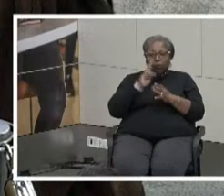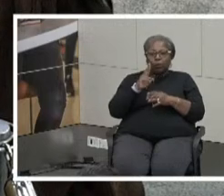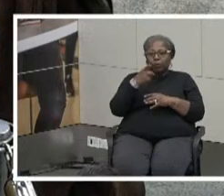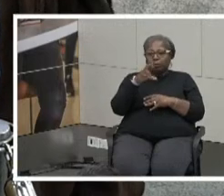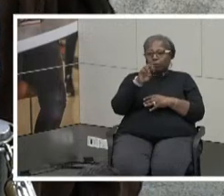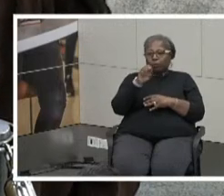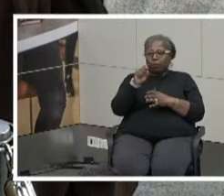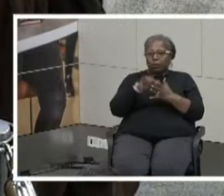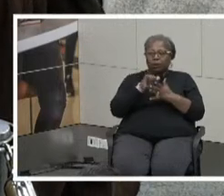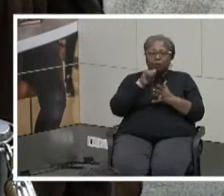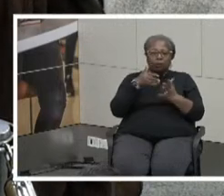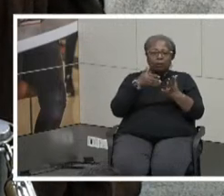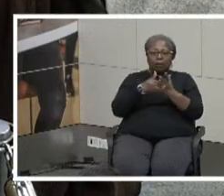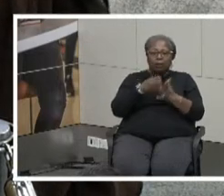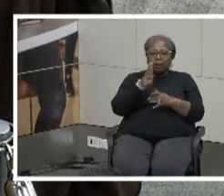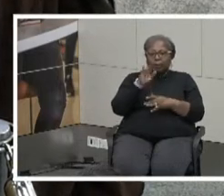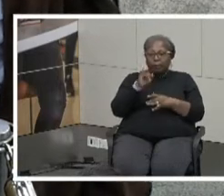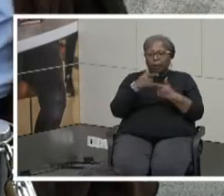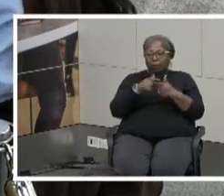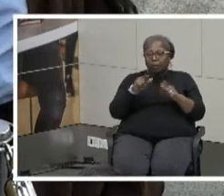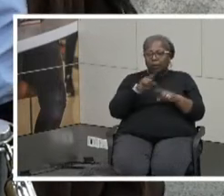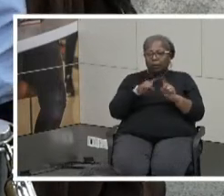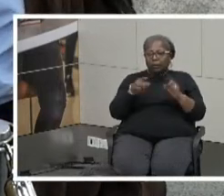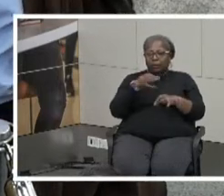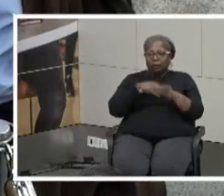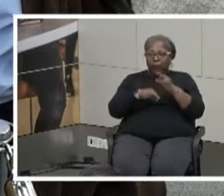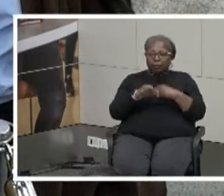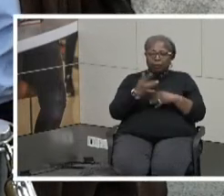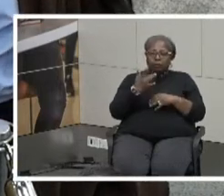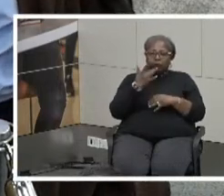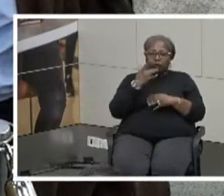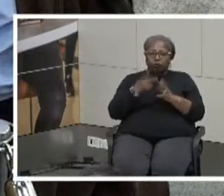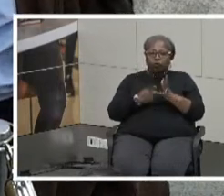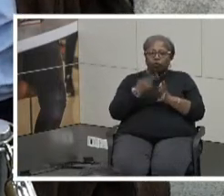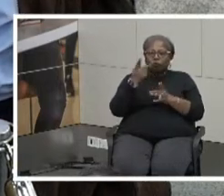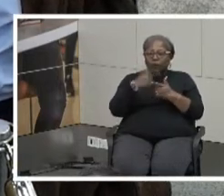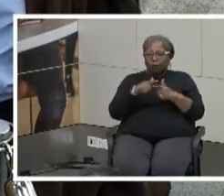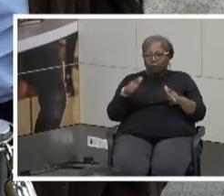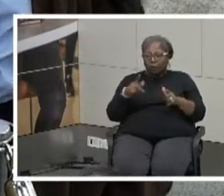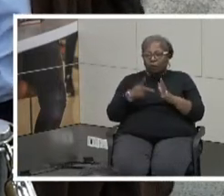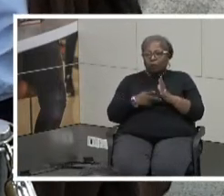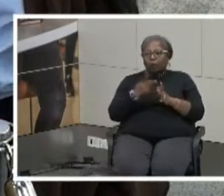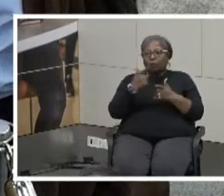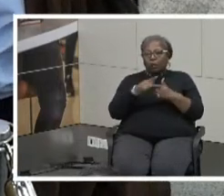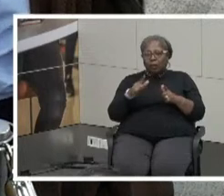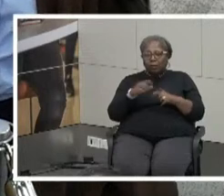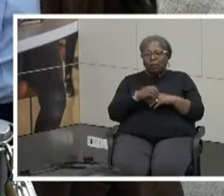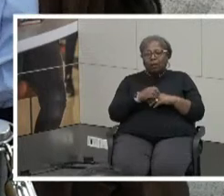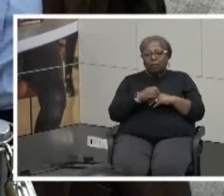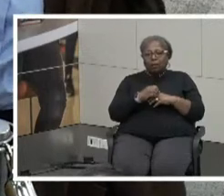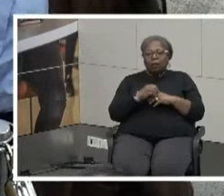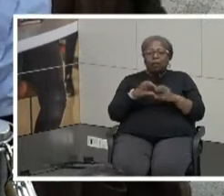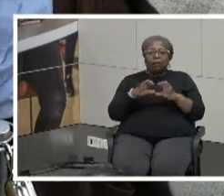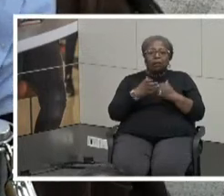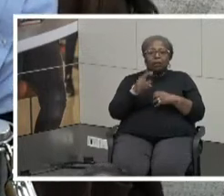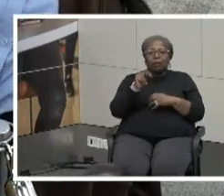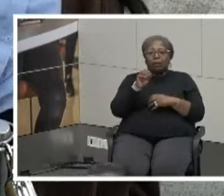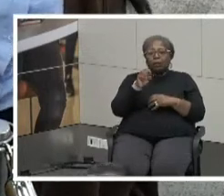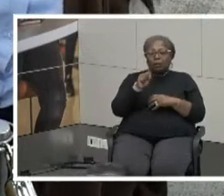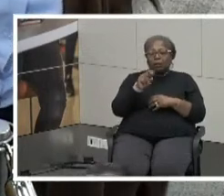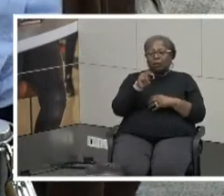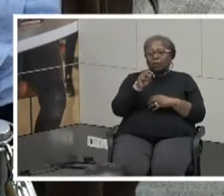it's not that you are are against bilingual but instead prefer Joe language in Joel language classes at NES and